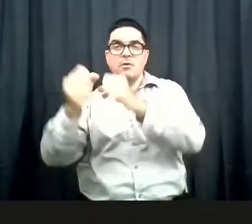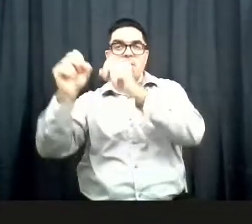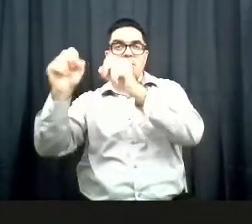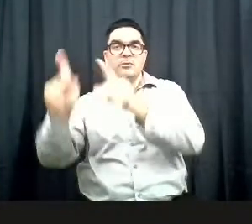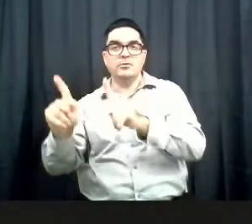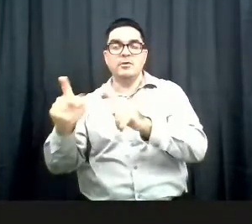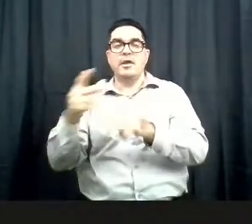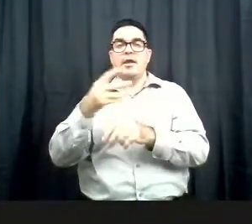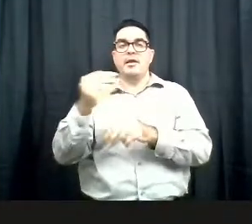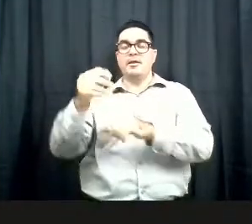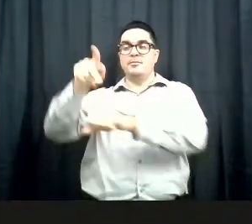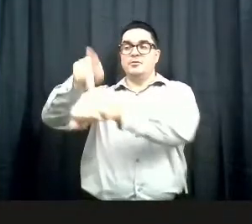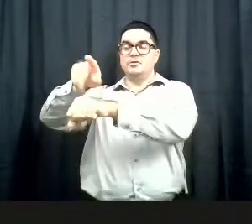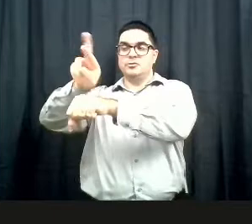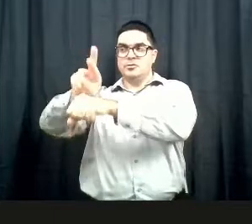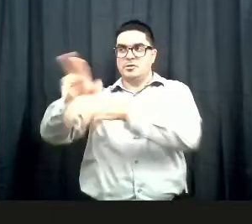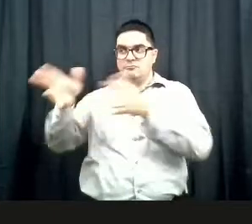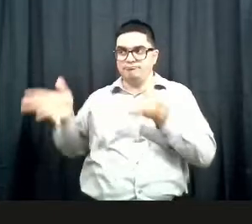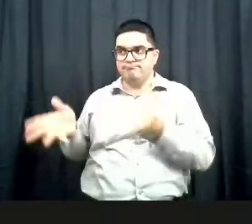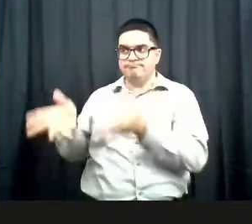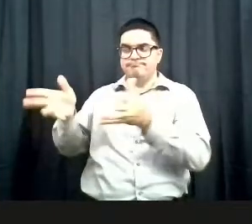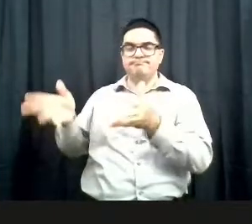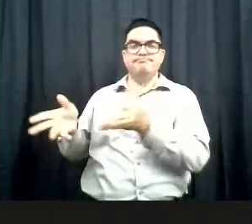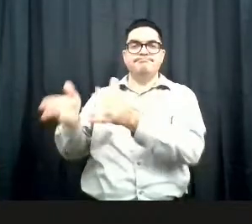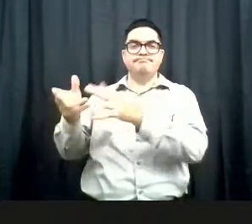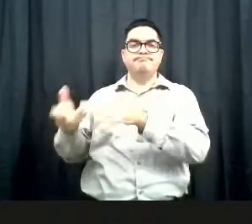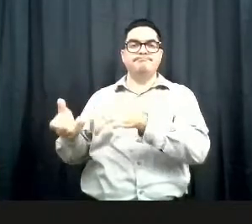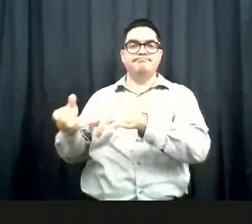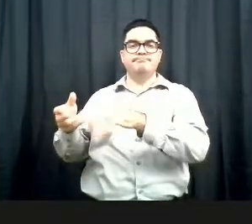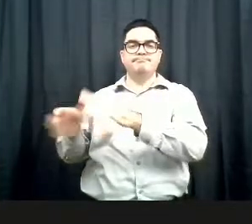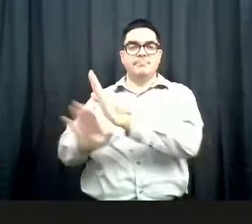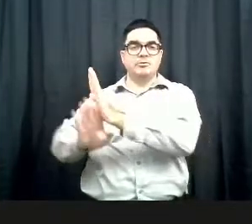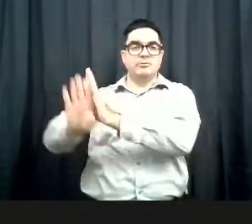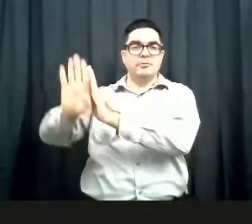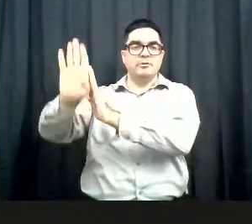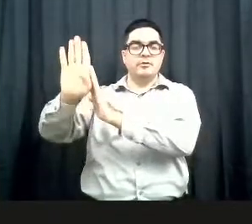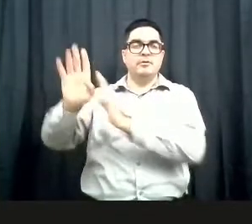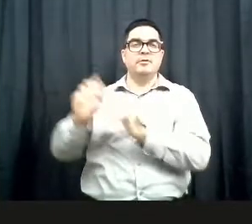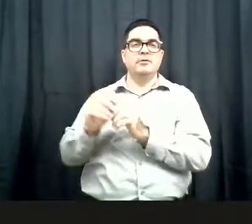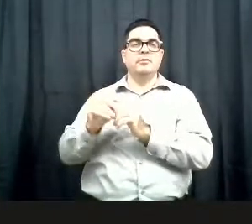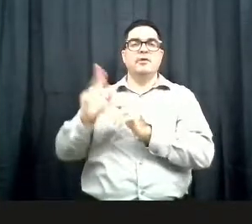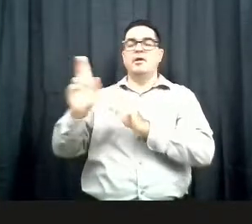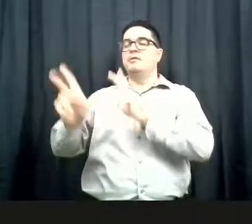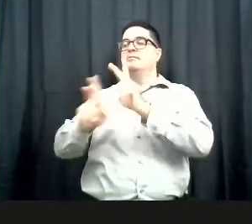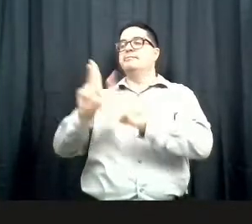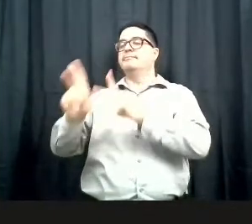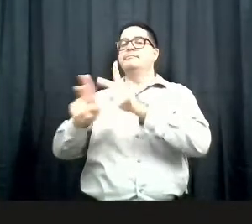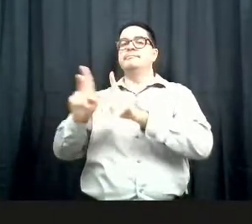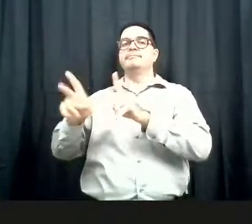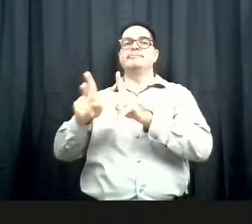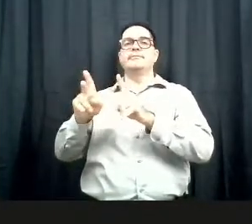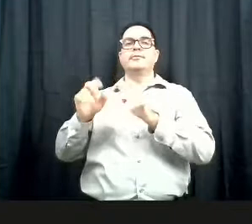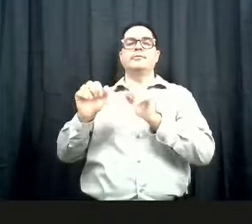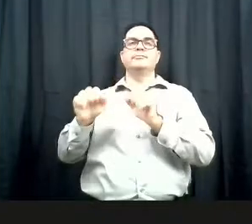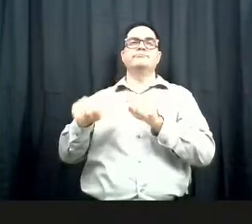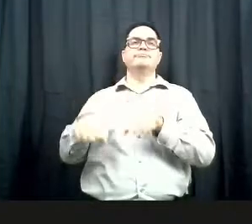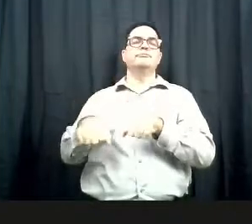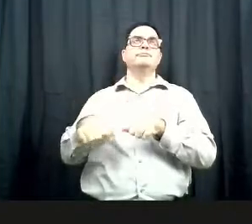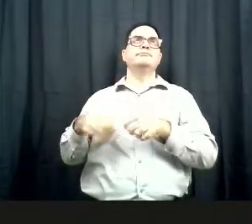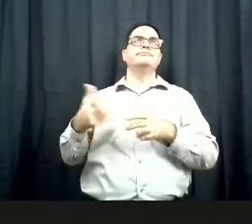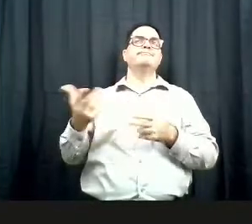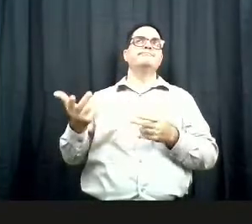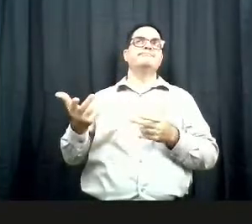and to support the opportunity for folks to be able to have some of the as I think back of kind of